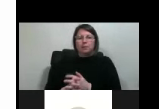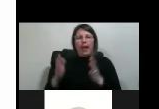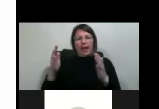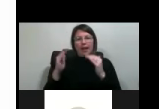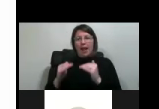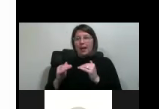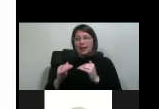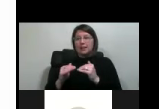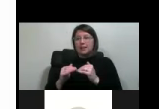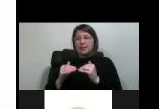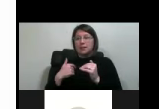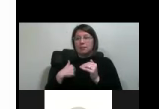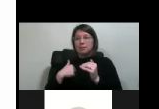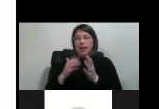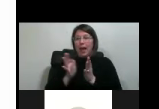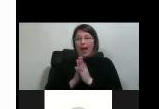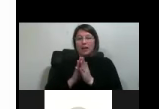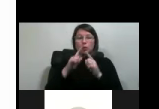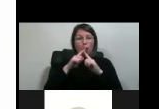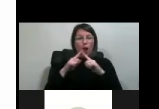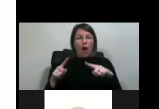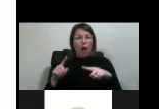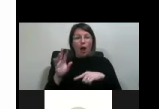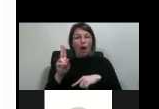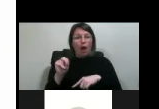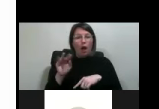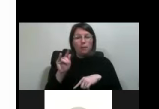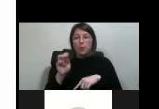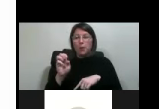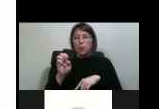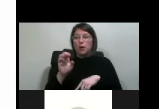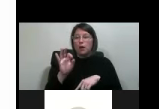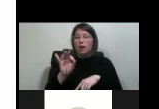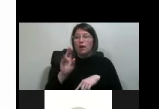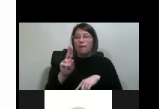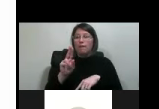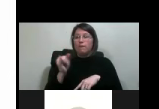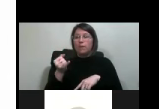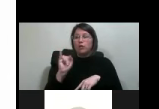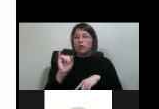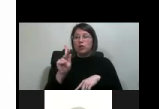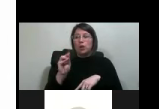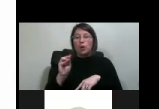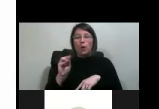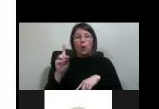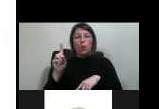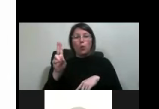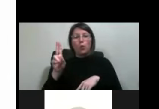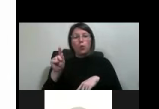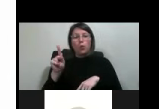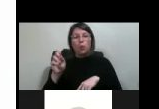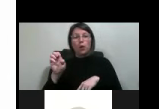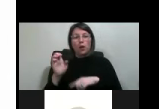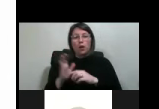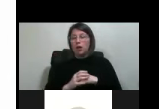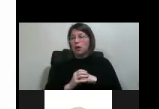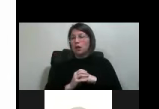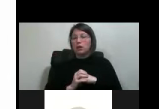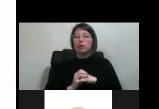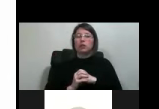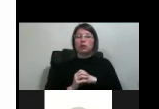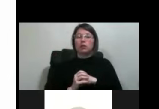Next, I am going to ask to unmute Fujiko Duke. I'm going to ask to unmute you now.